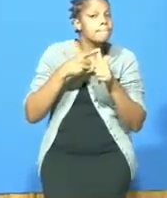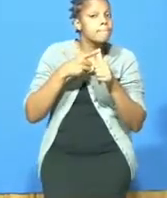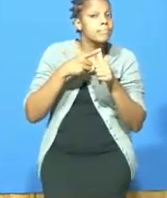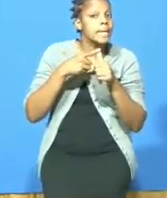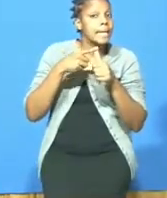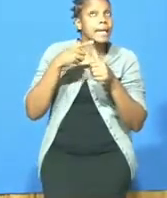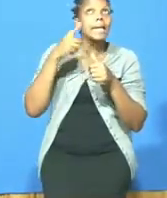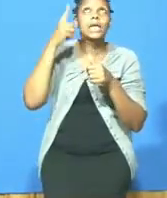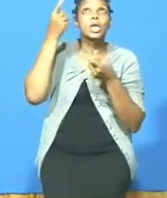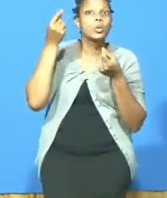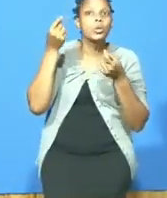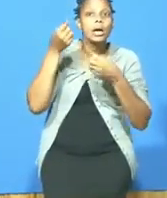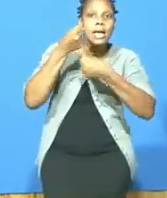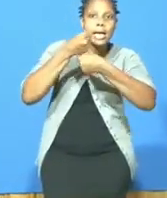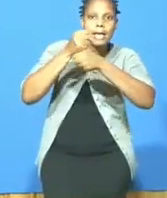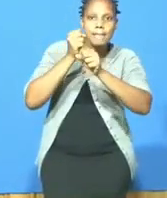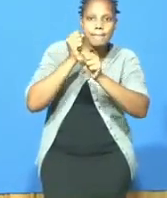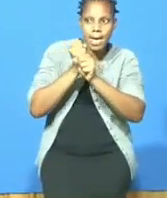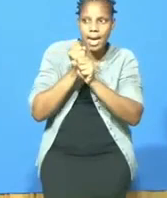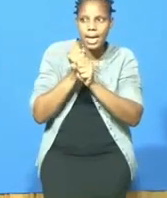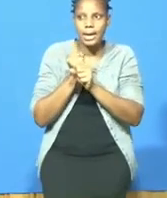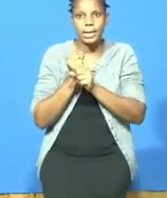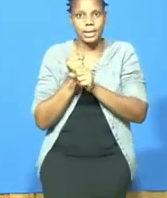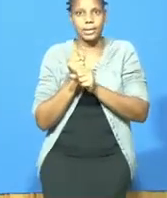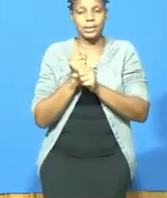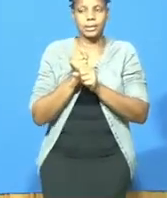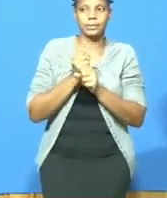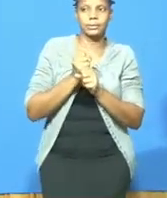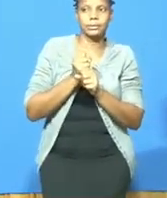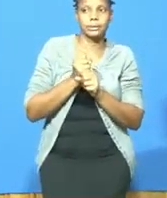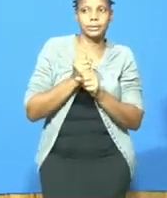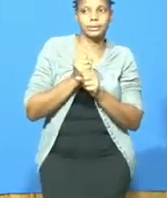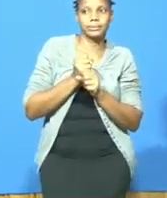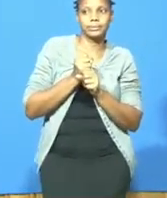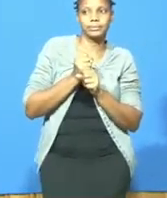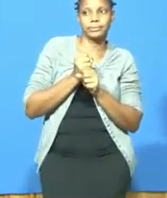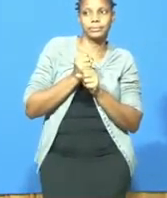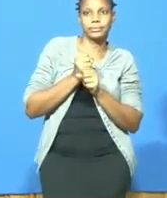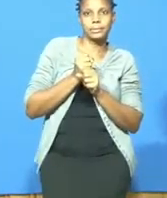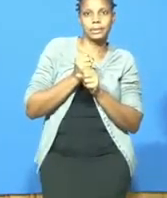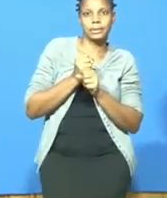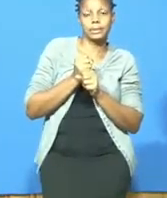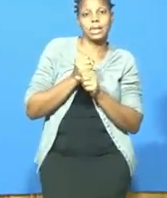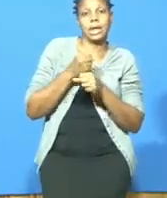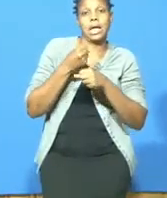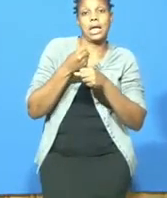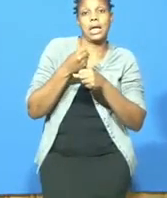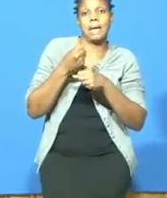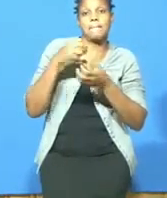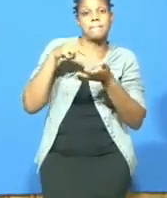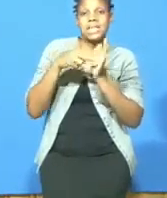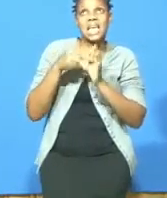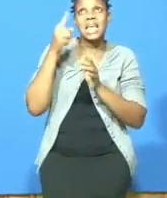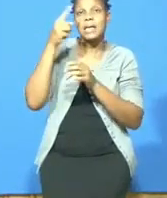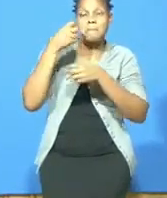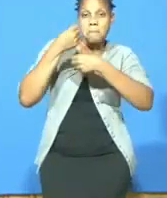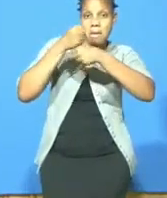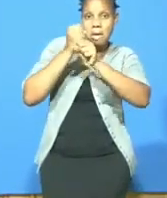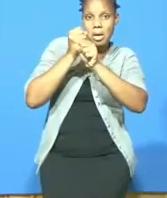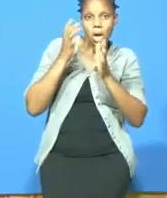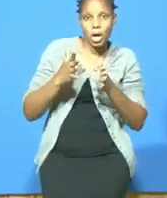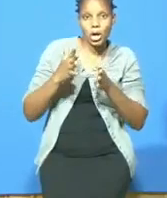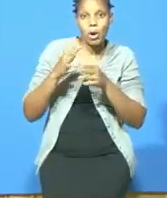made, that is his title, his creator. He made heaven and